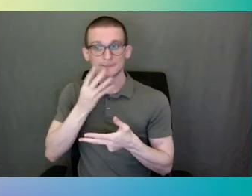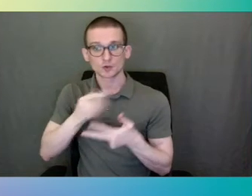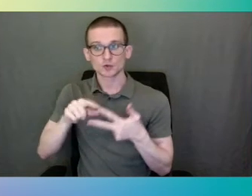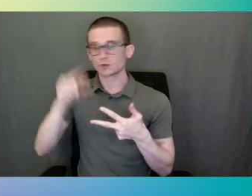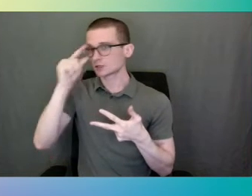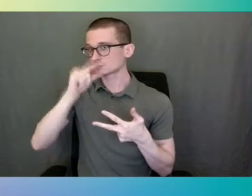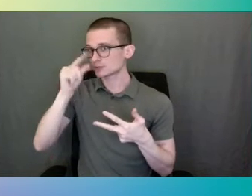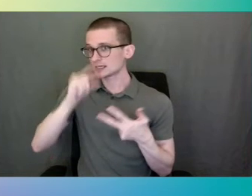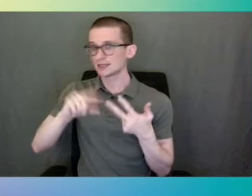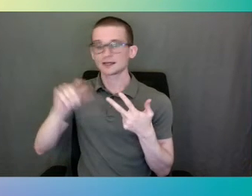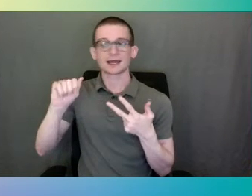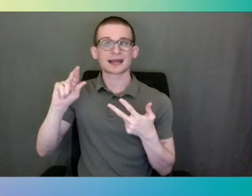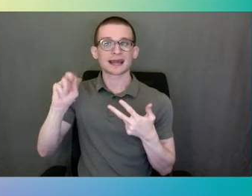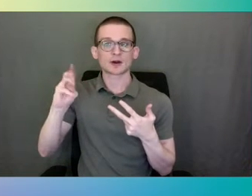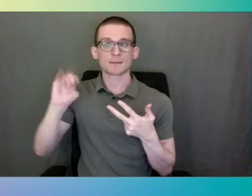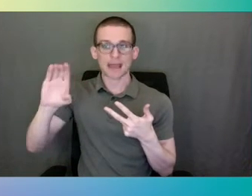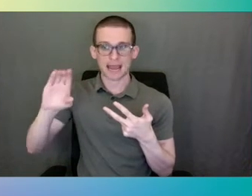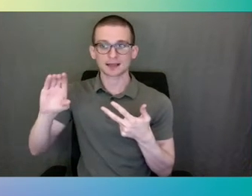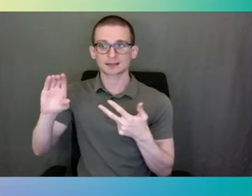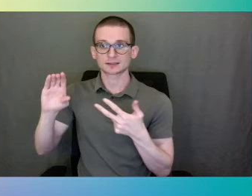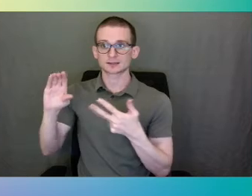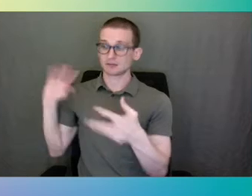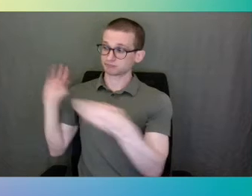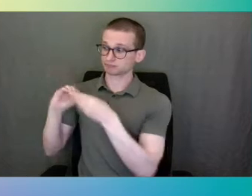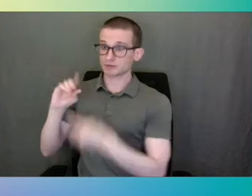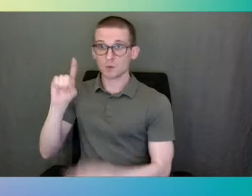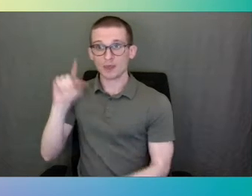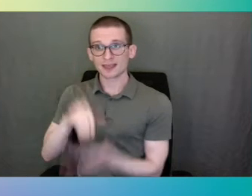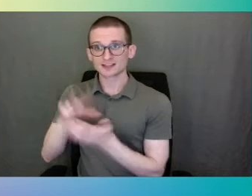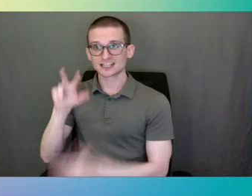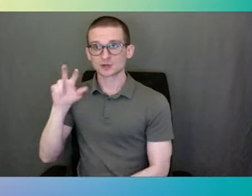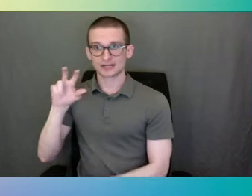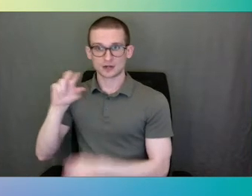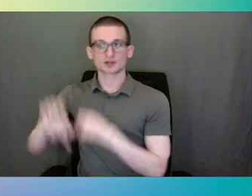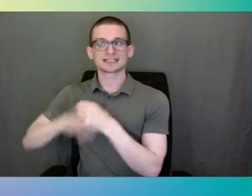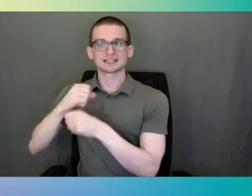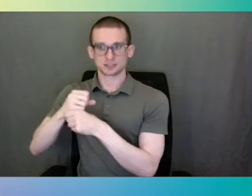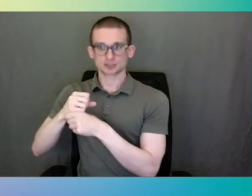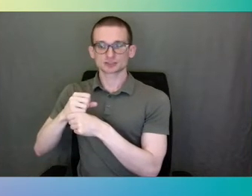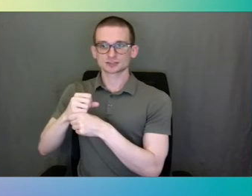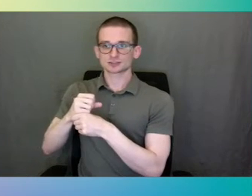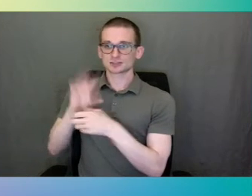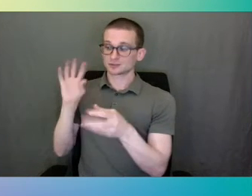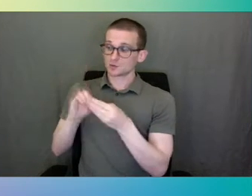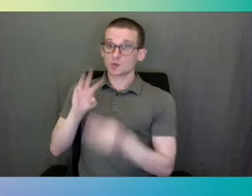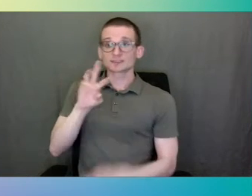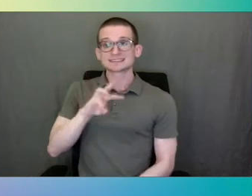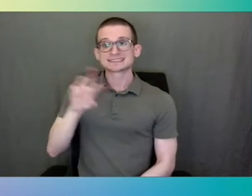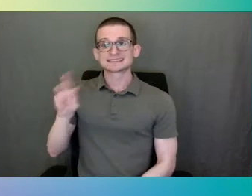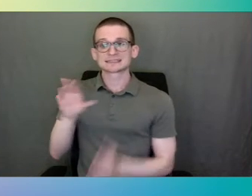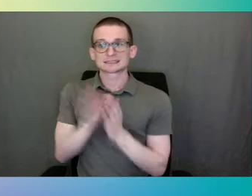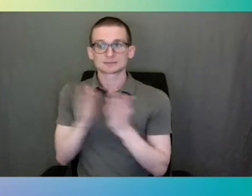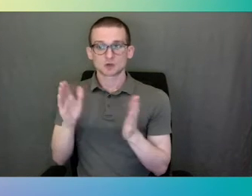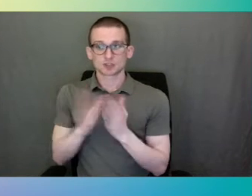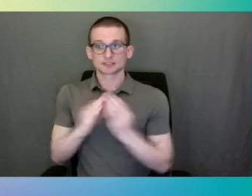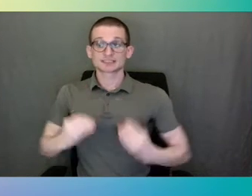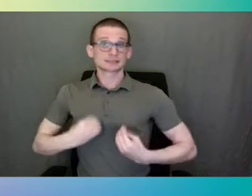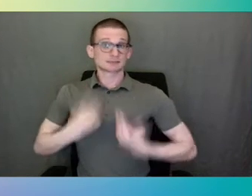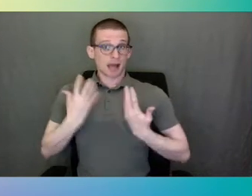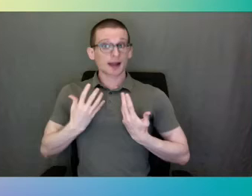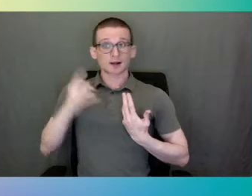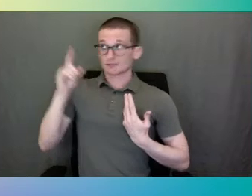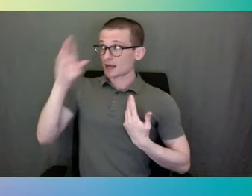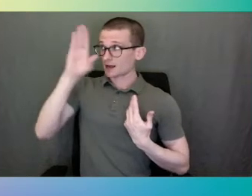is comprised of 66 books inspired by a divine and holy God, but it utilized about 40